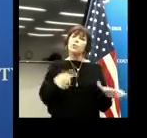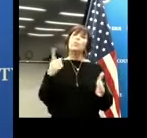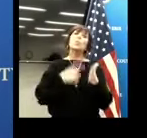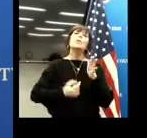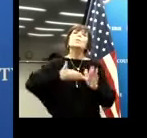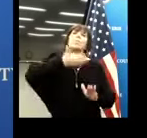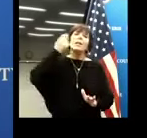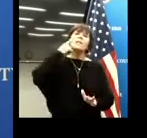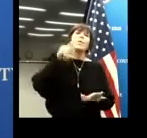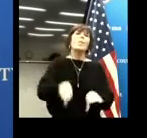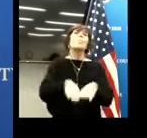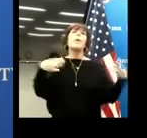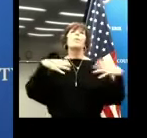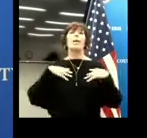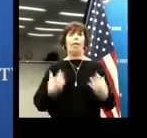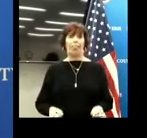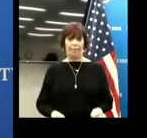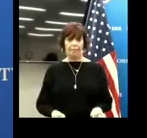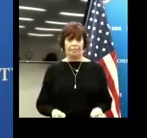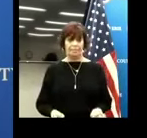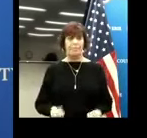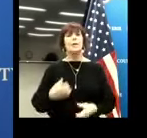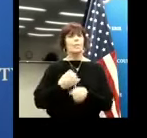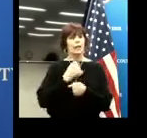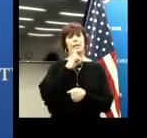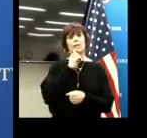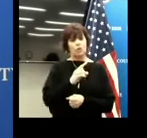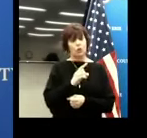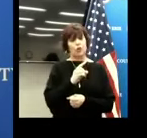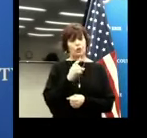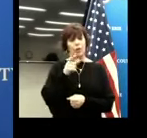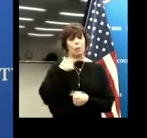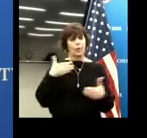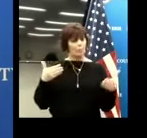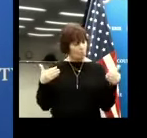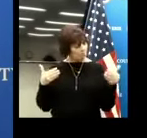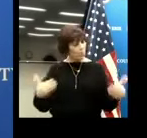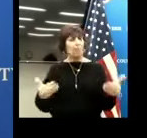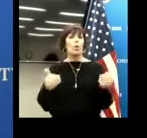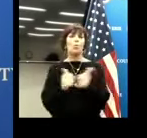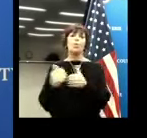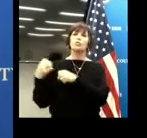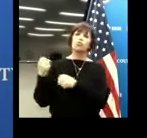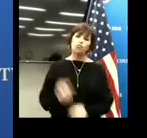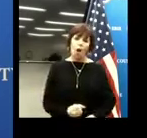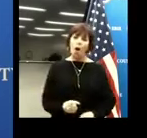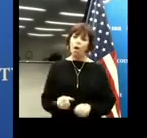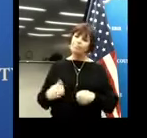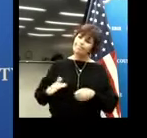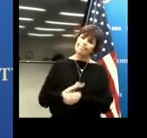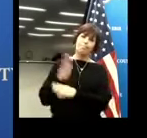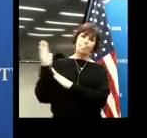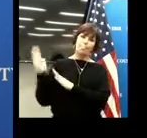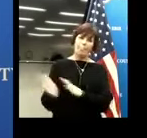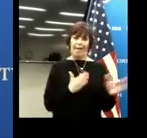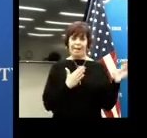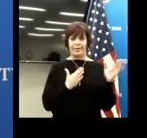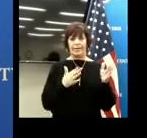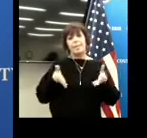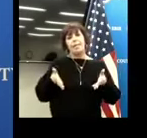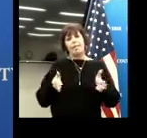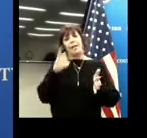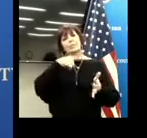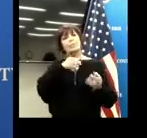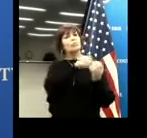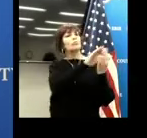interest of public health, which is ensuring that we move forward with a strong, comprehensive plan that allows us to